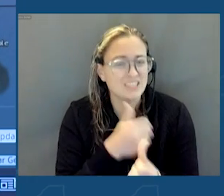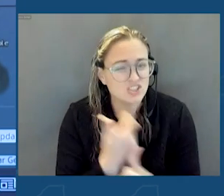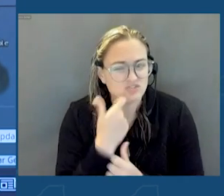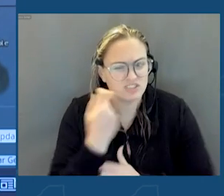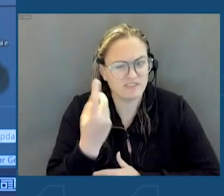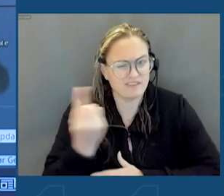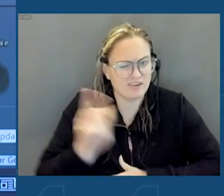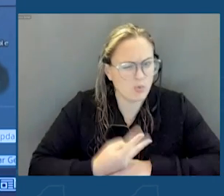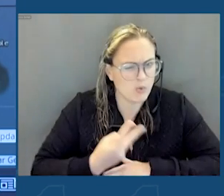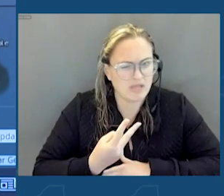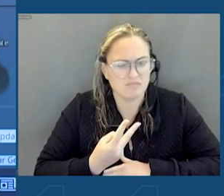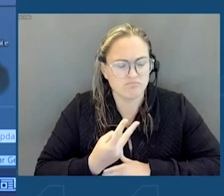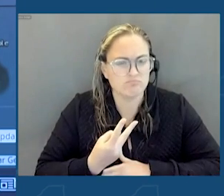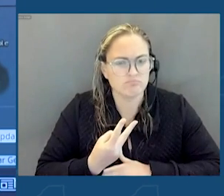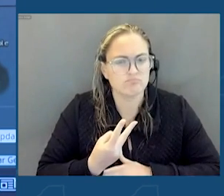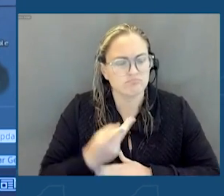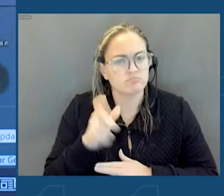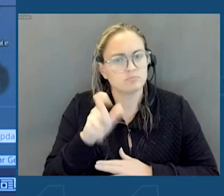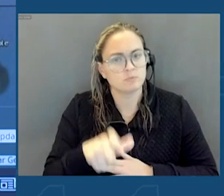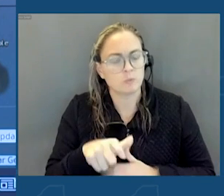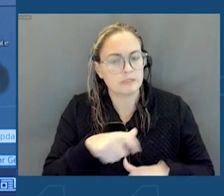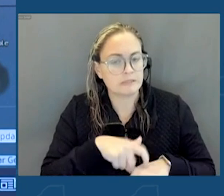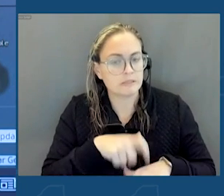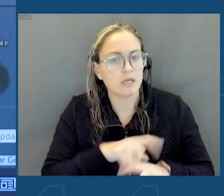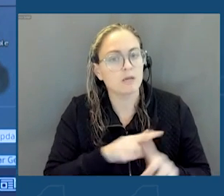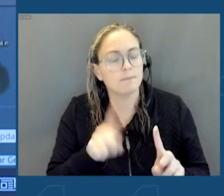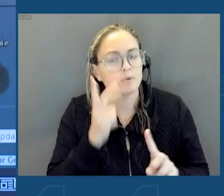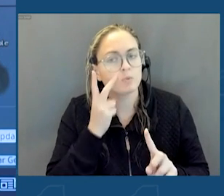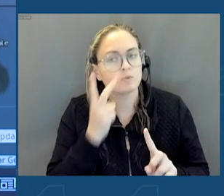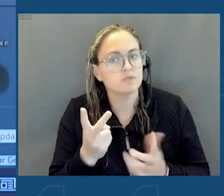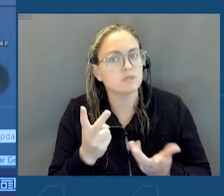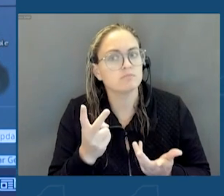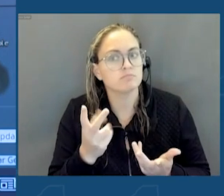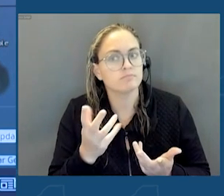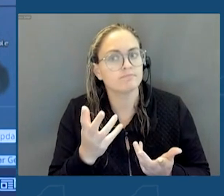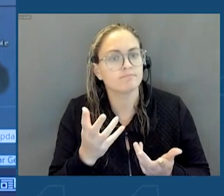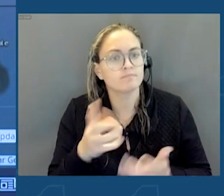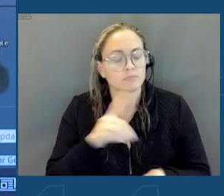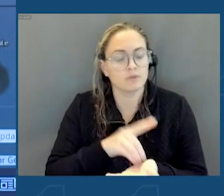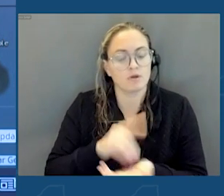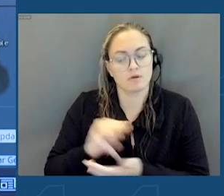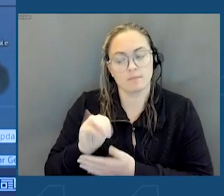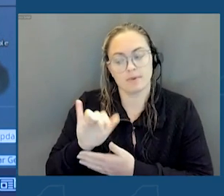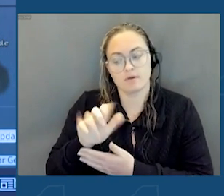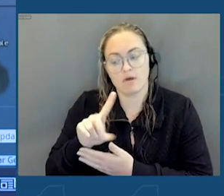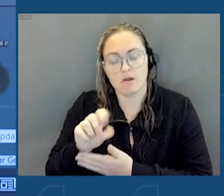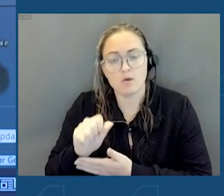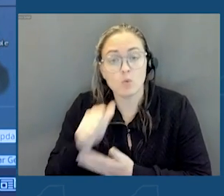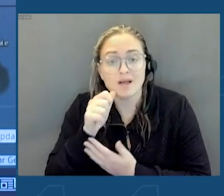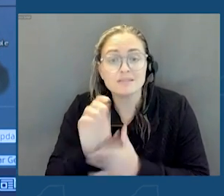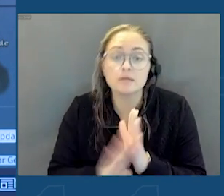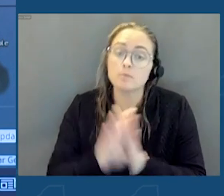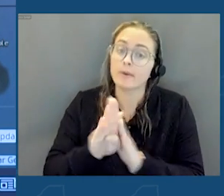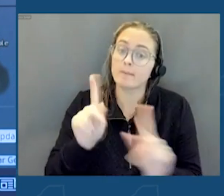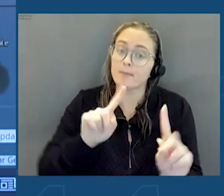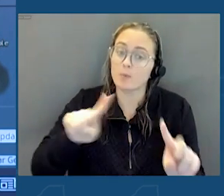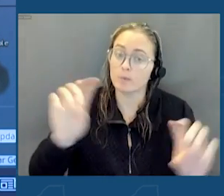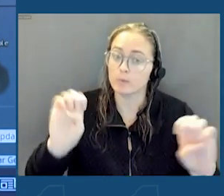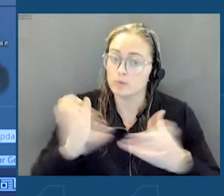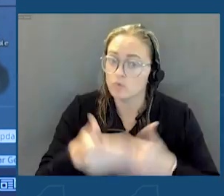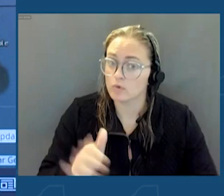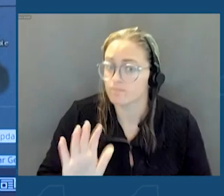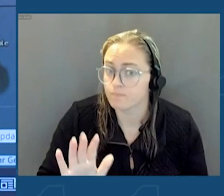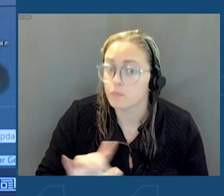days. And it does take some time, but we have seen, Dr. McDonald's monitoring, we're not seeing a spike in people going to emergency